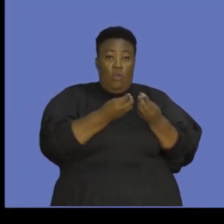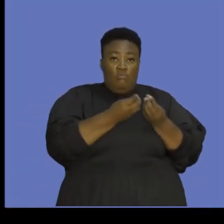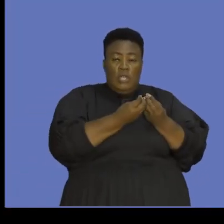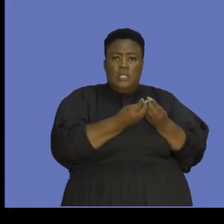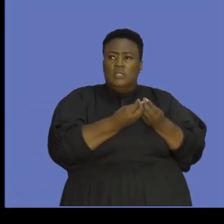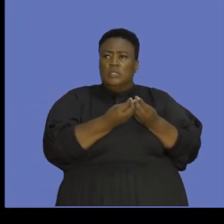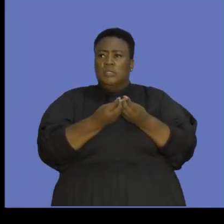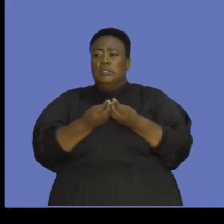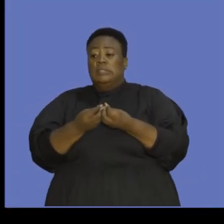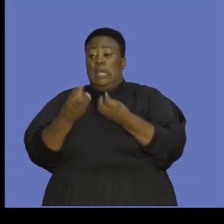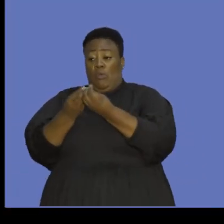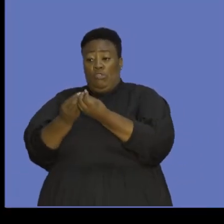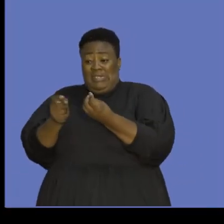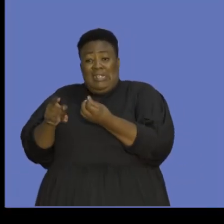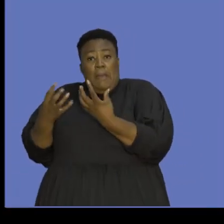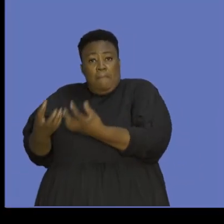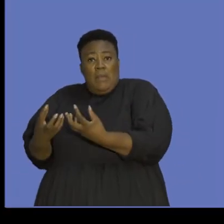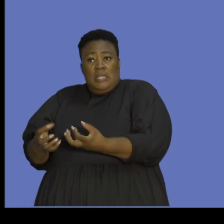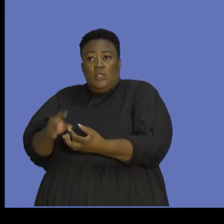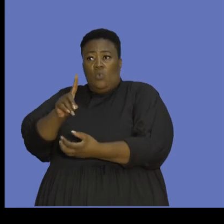of 100 kilograms